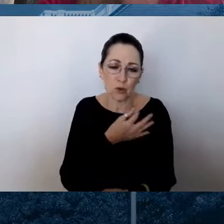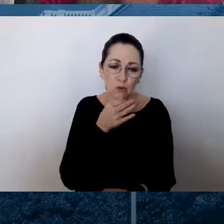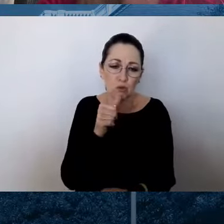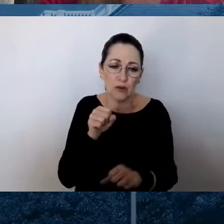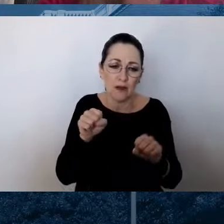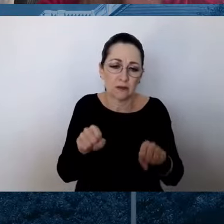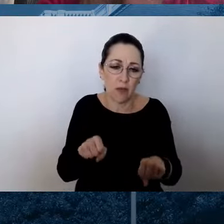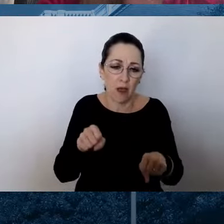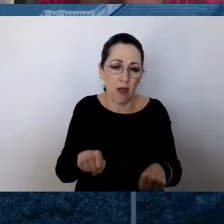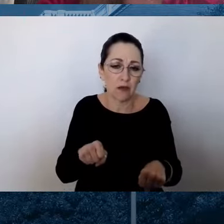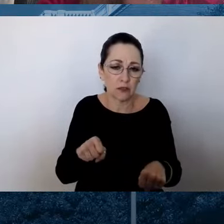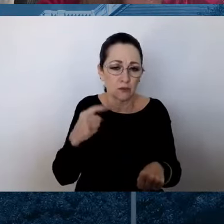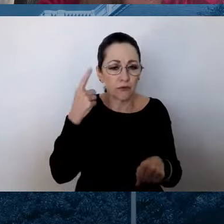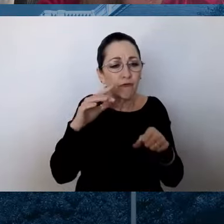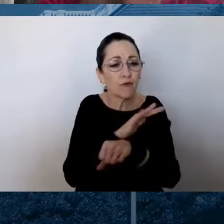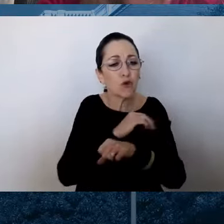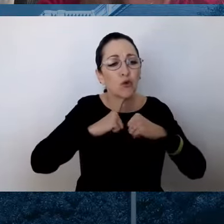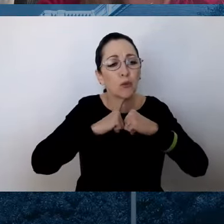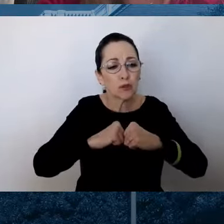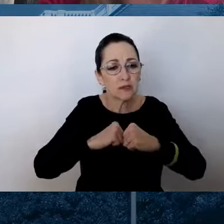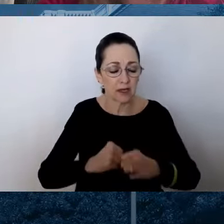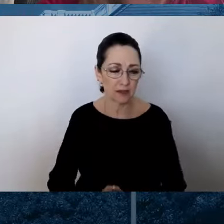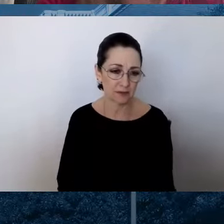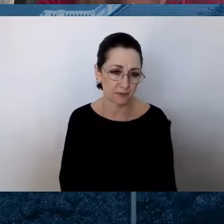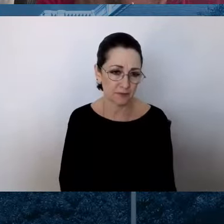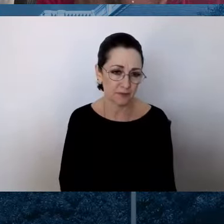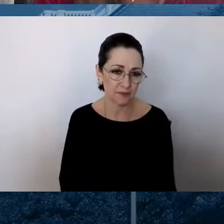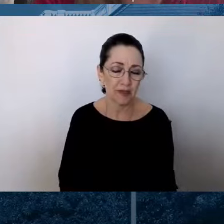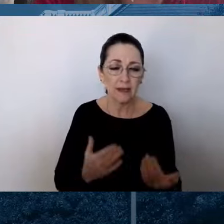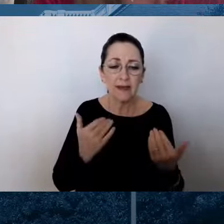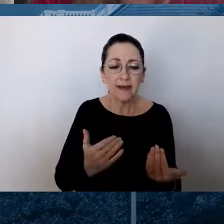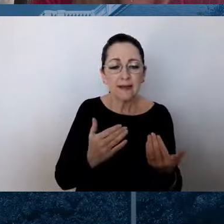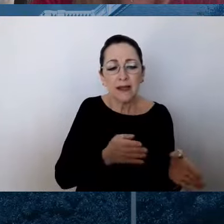to talk about our pediatric situation.